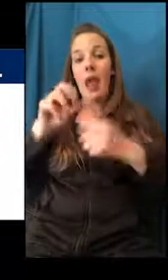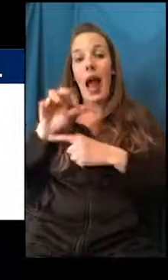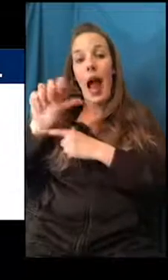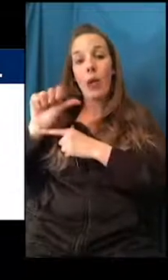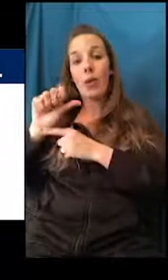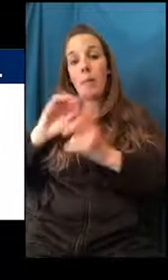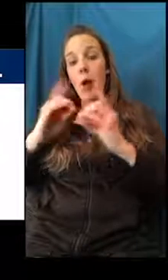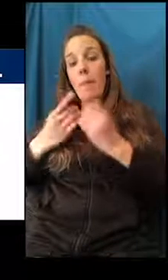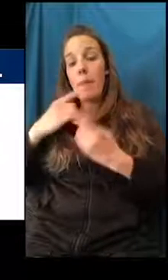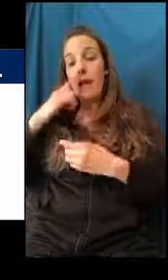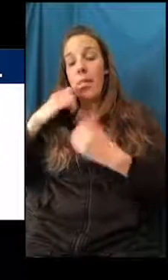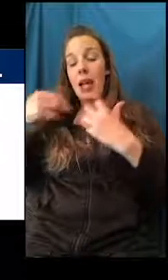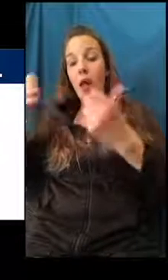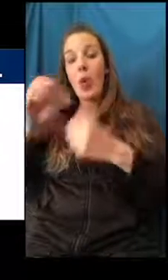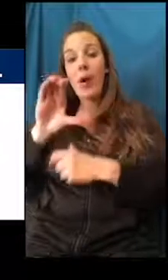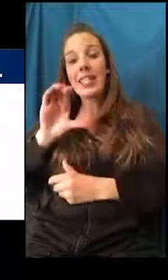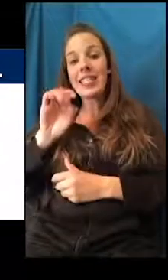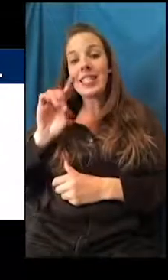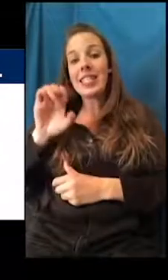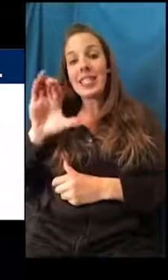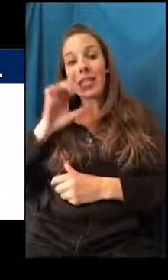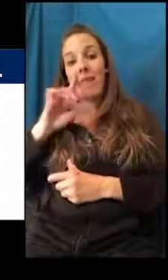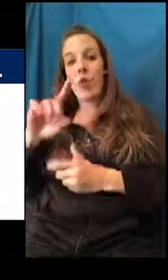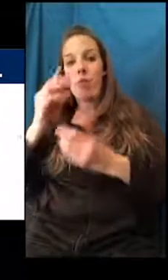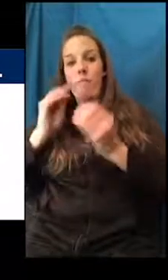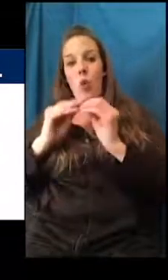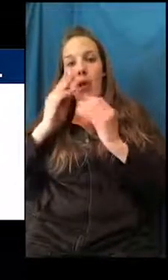more information.